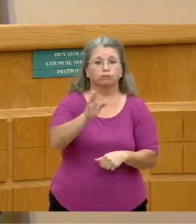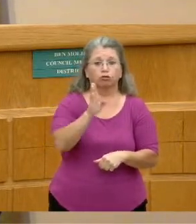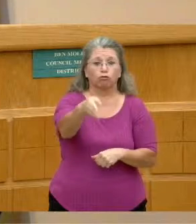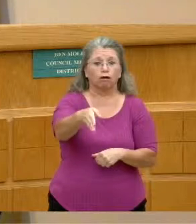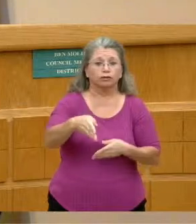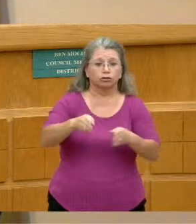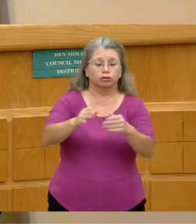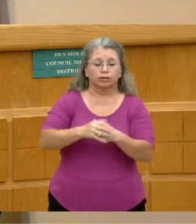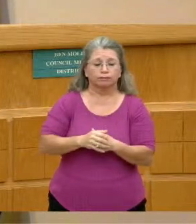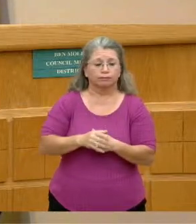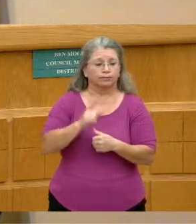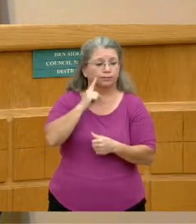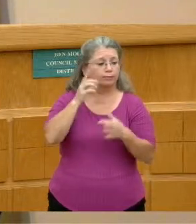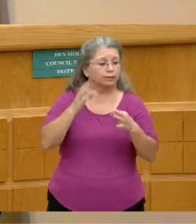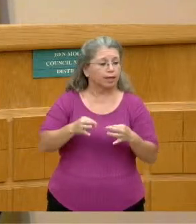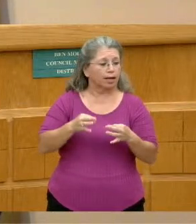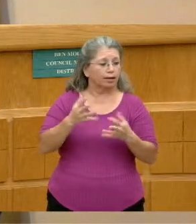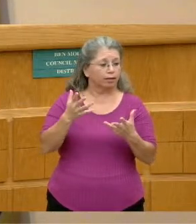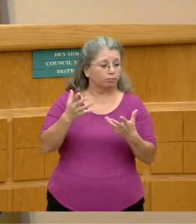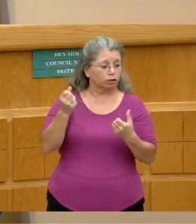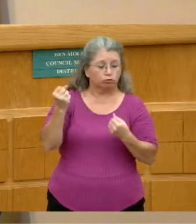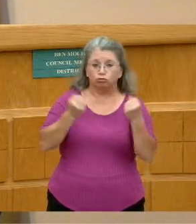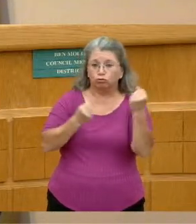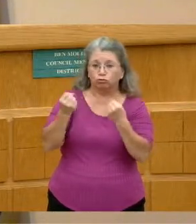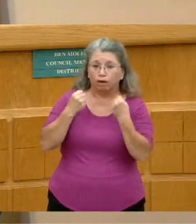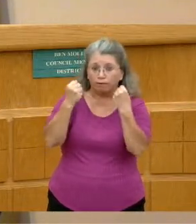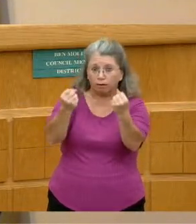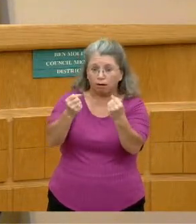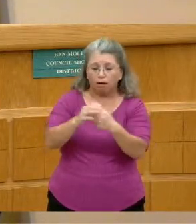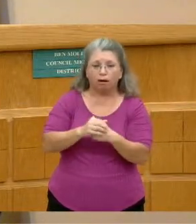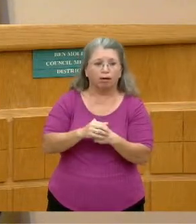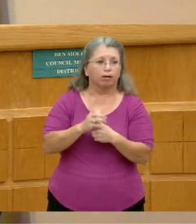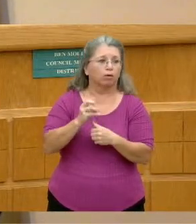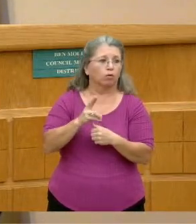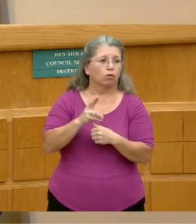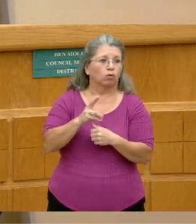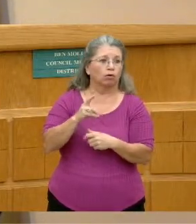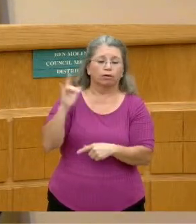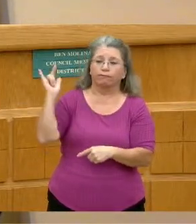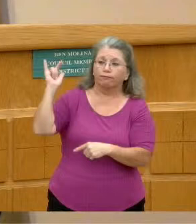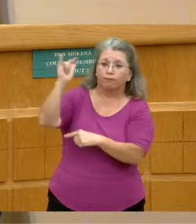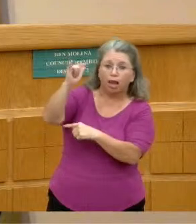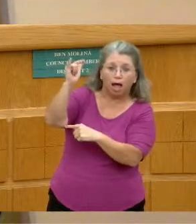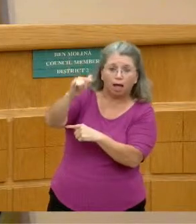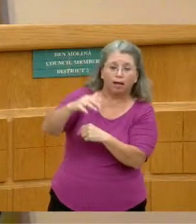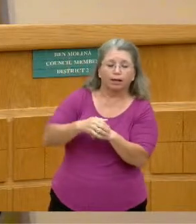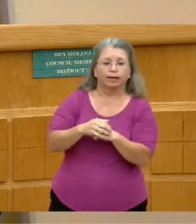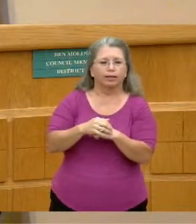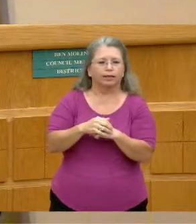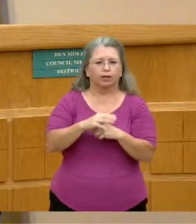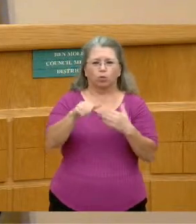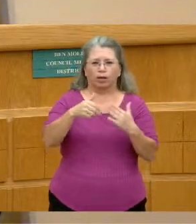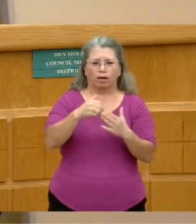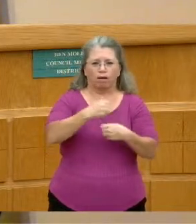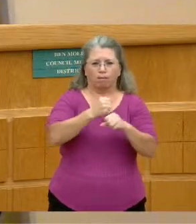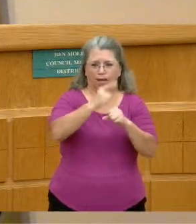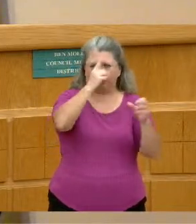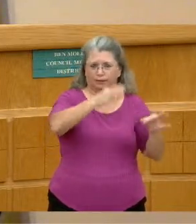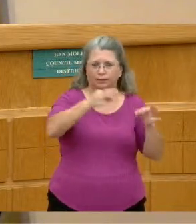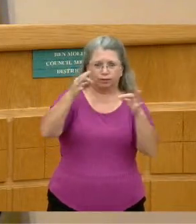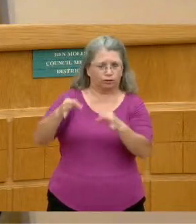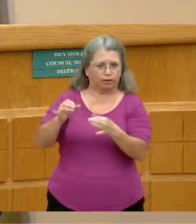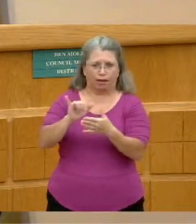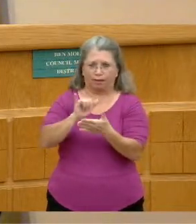want to drive in a car. We decide if we want to go fly on an airplane. These are all decisions that we make. These